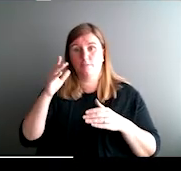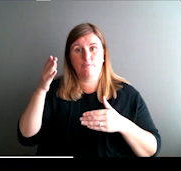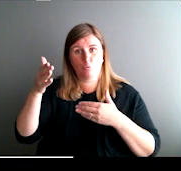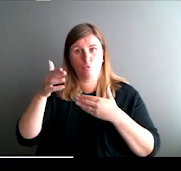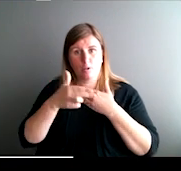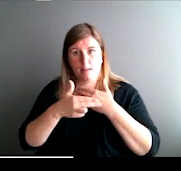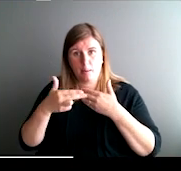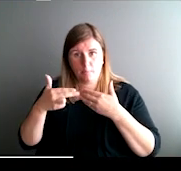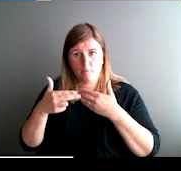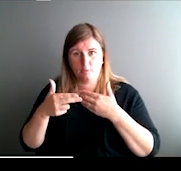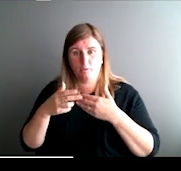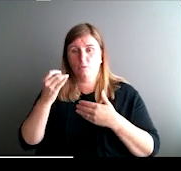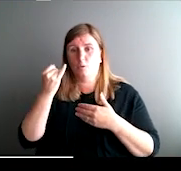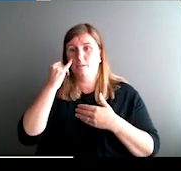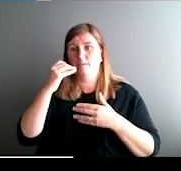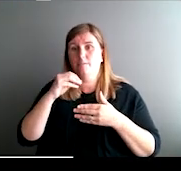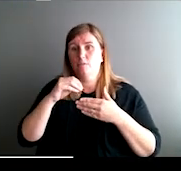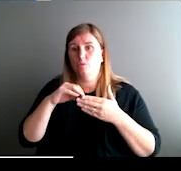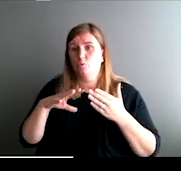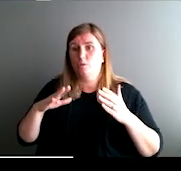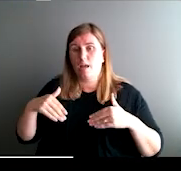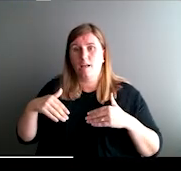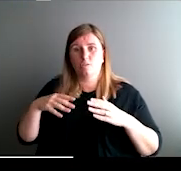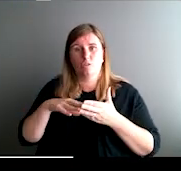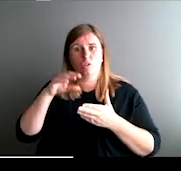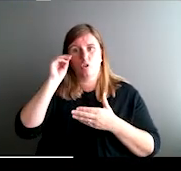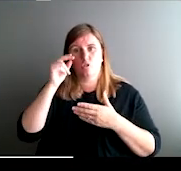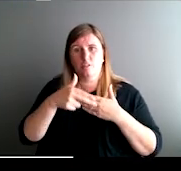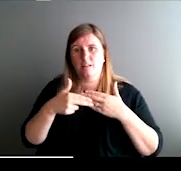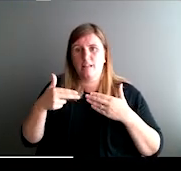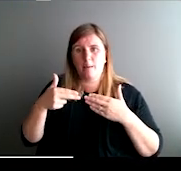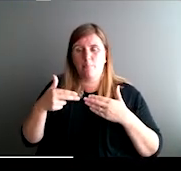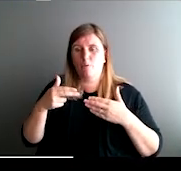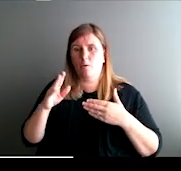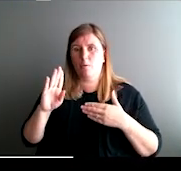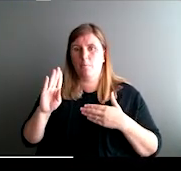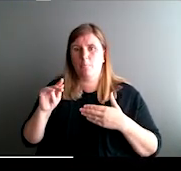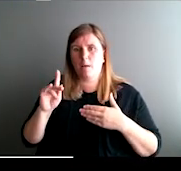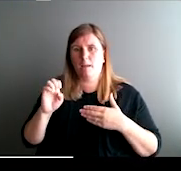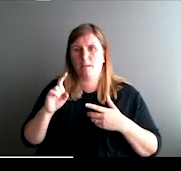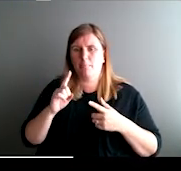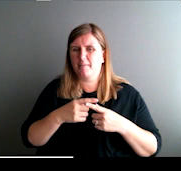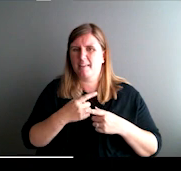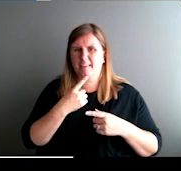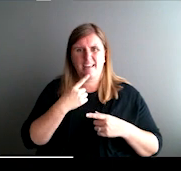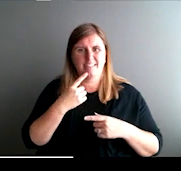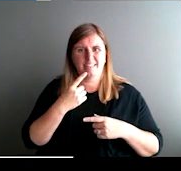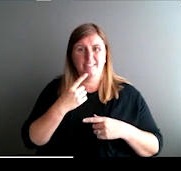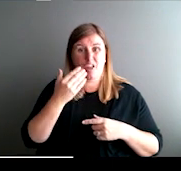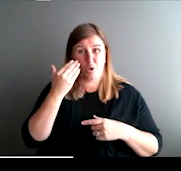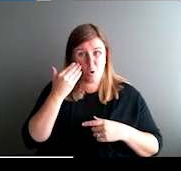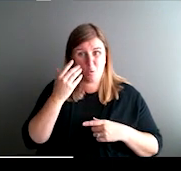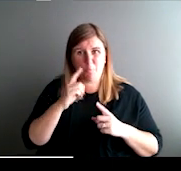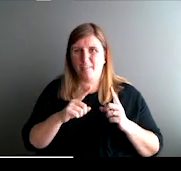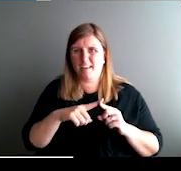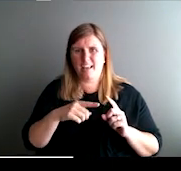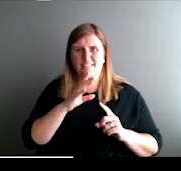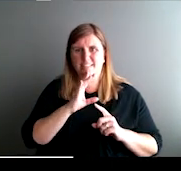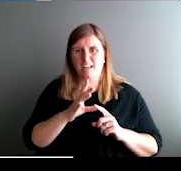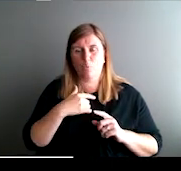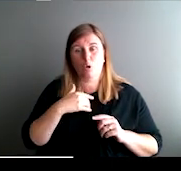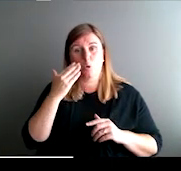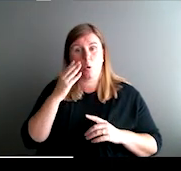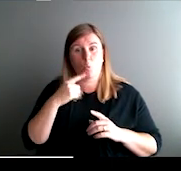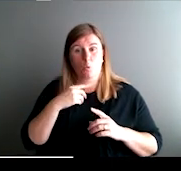labels. So if a student hasn't learned to label a bike, they see a bike, but they can't say it's a bike, and we know that we're going to work on that